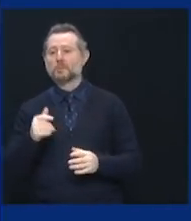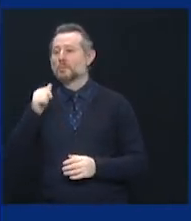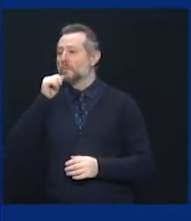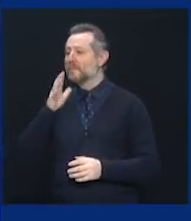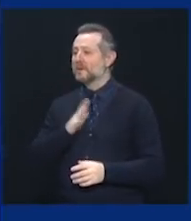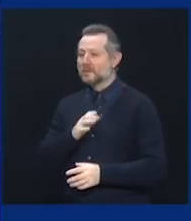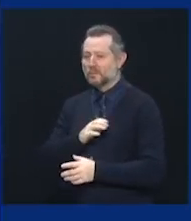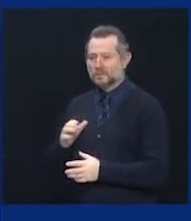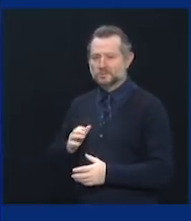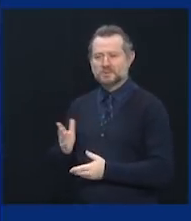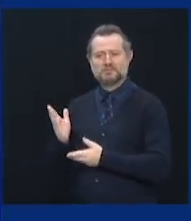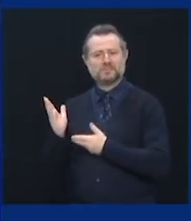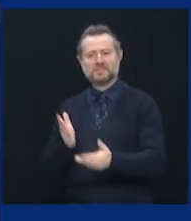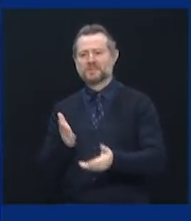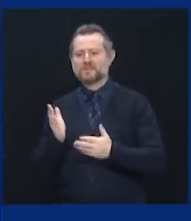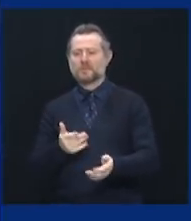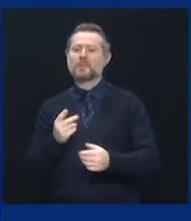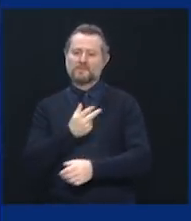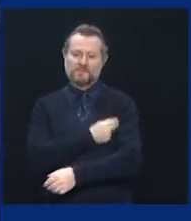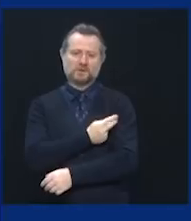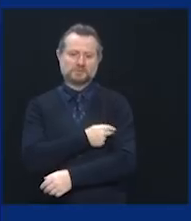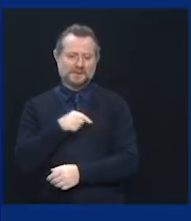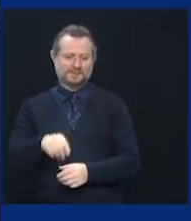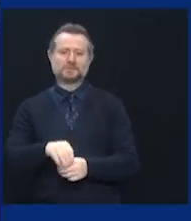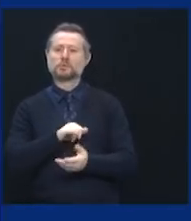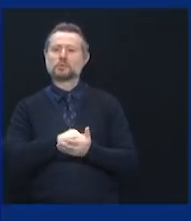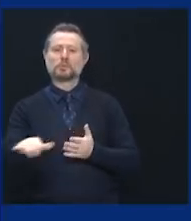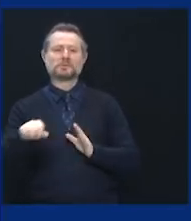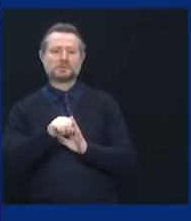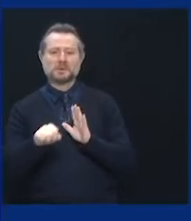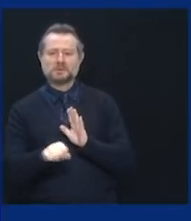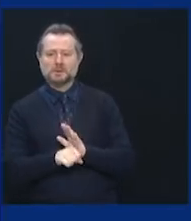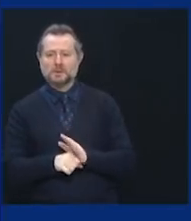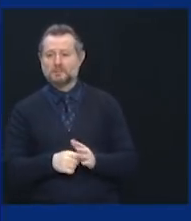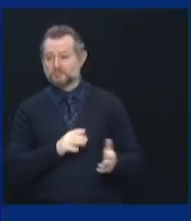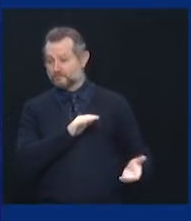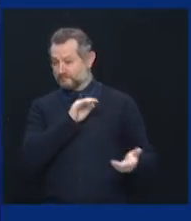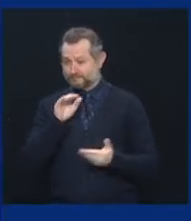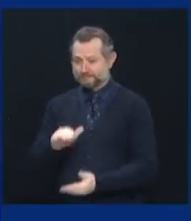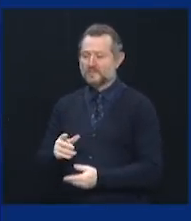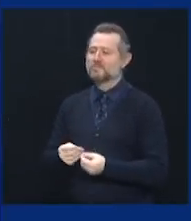many vaccines as you can to the state of New York, and we're going to put them in as many